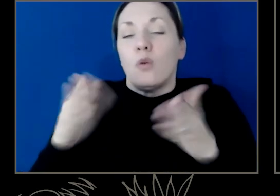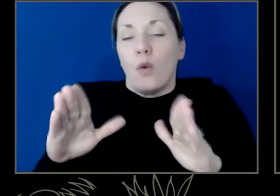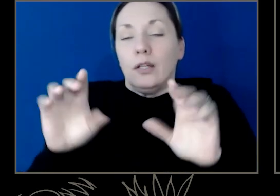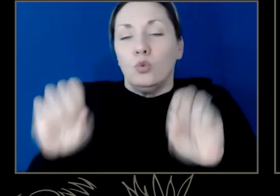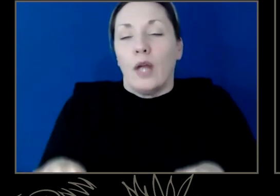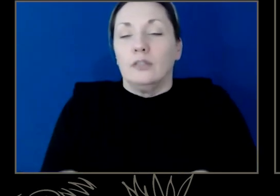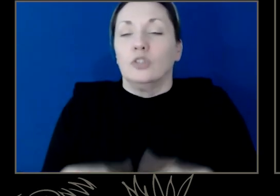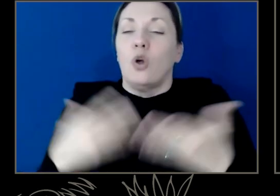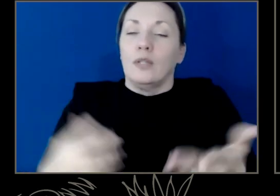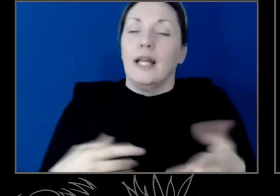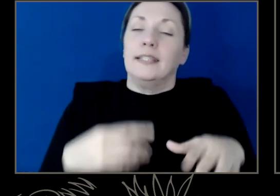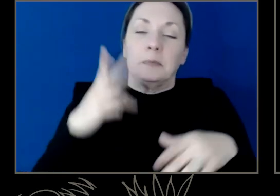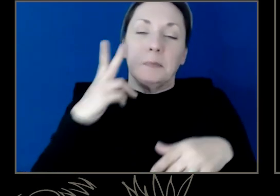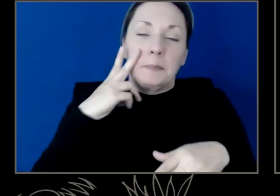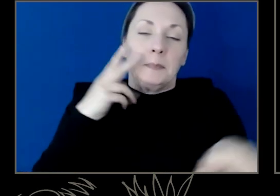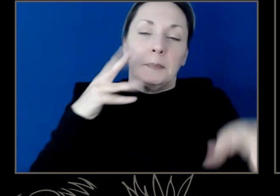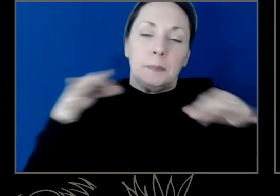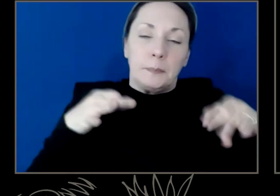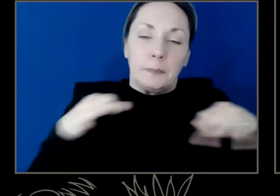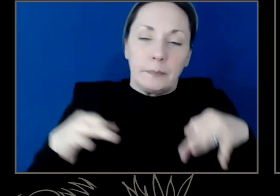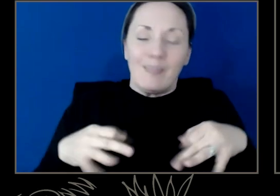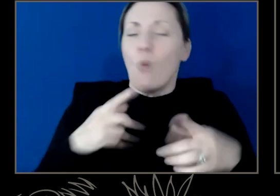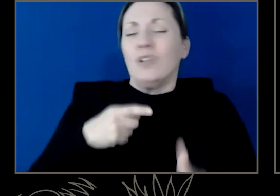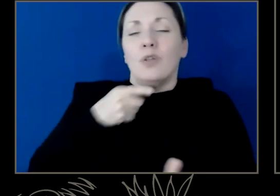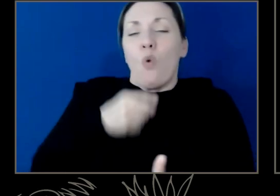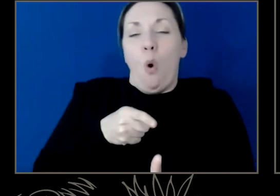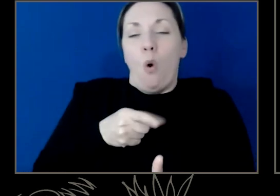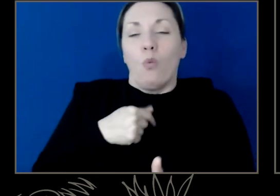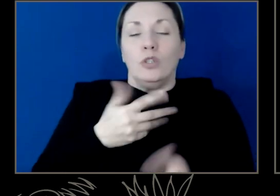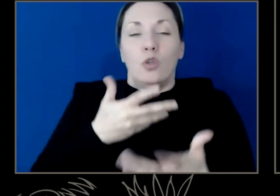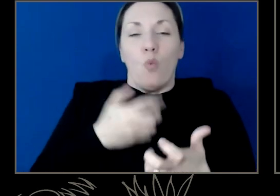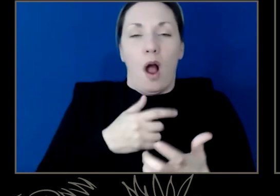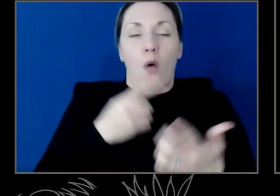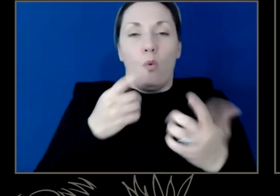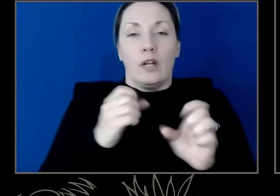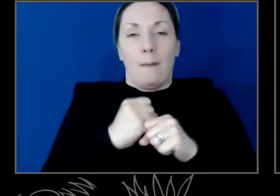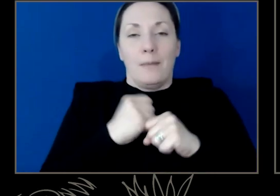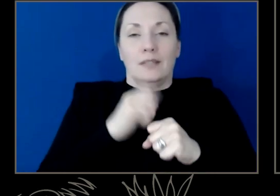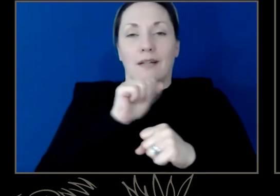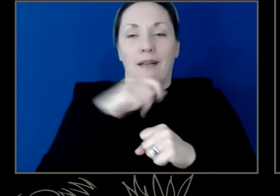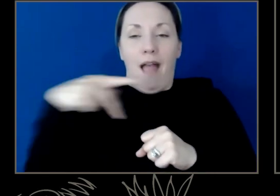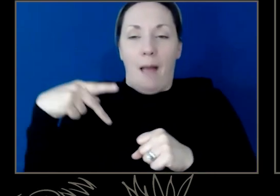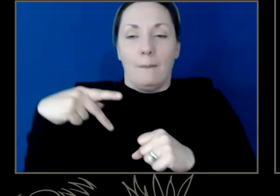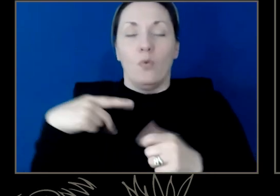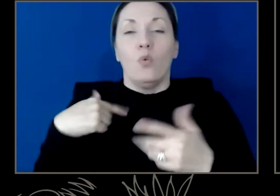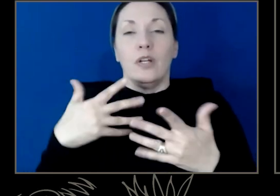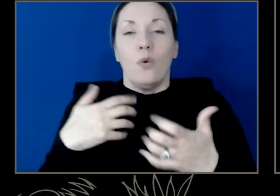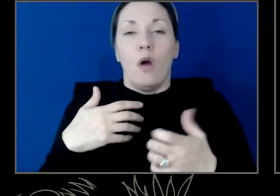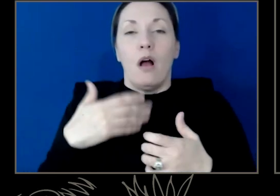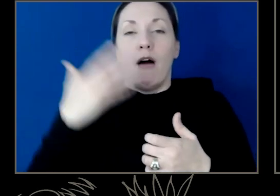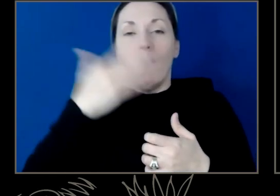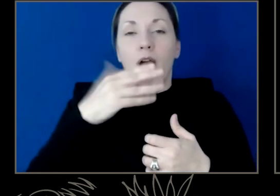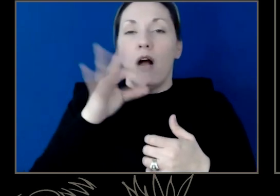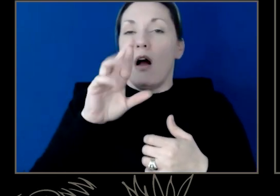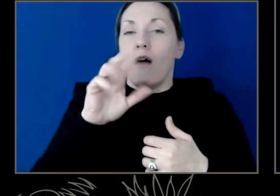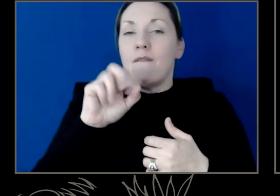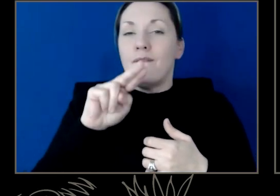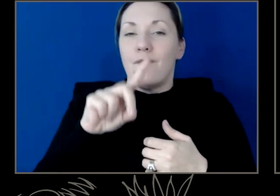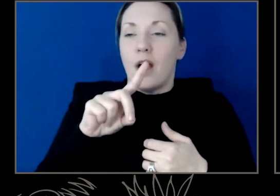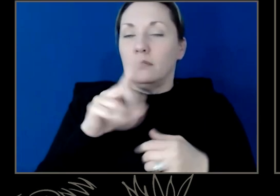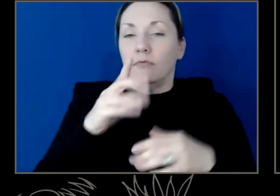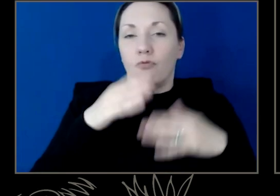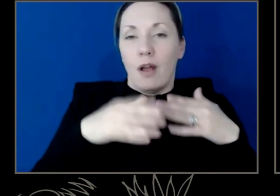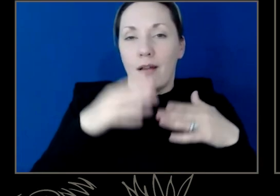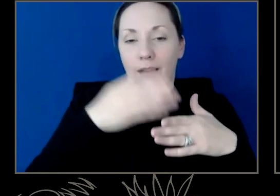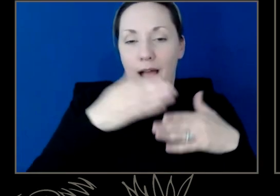in. What is our goal? Like, what do we want when we're building apps? Well, we want like our front end to have a type-safe